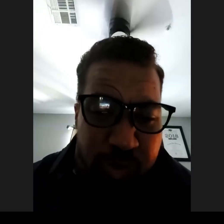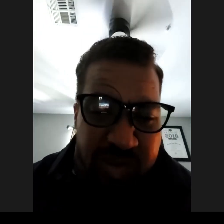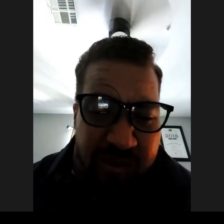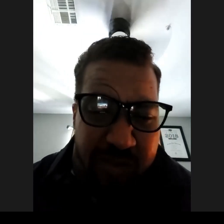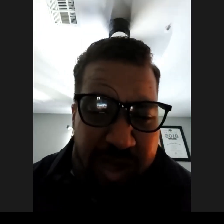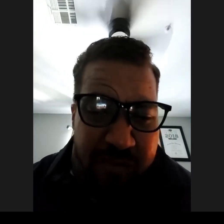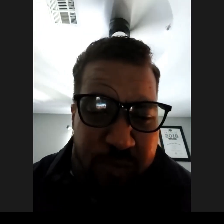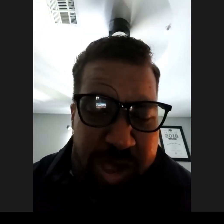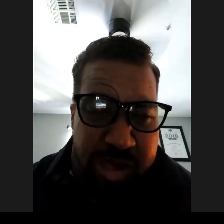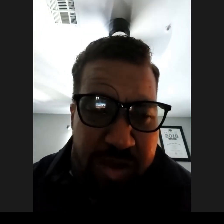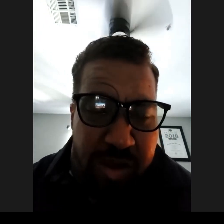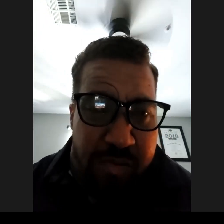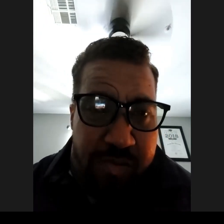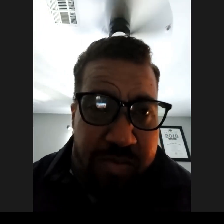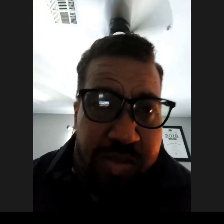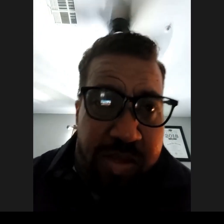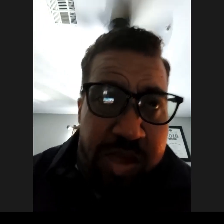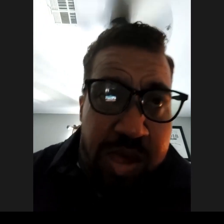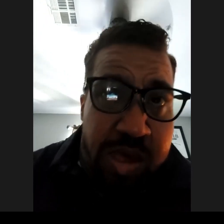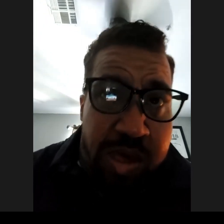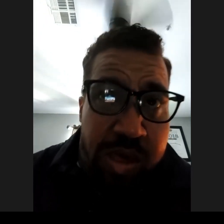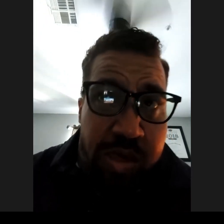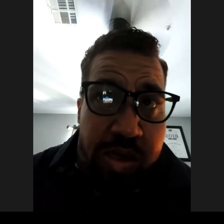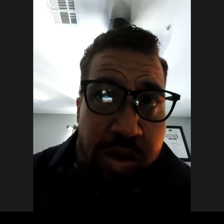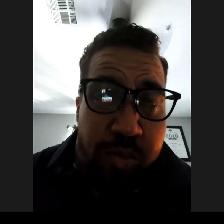which was a 5-week